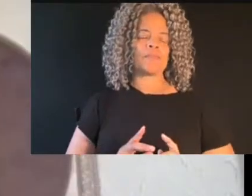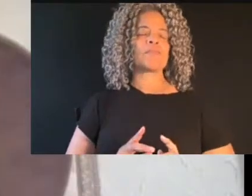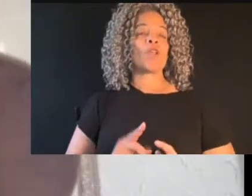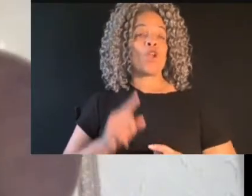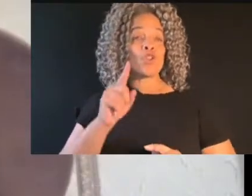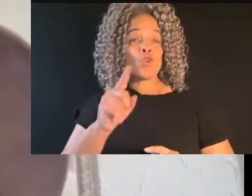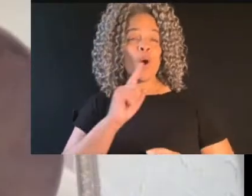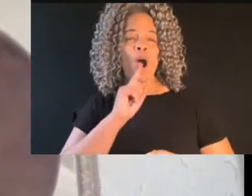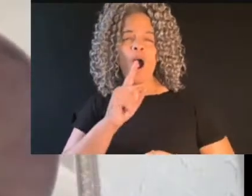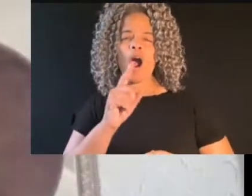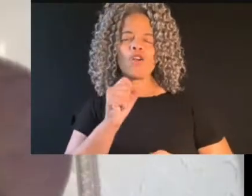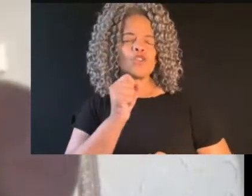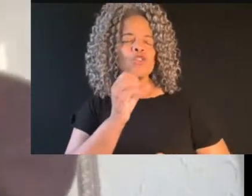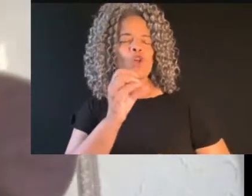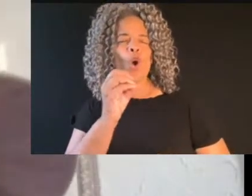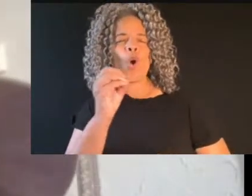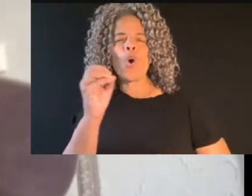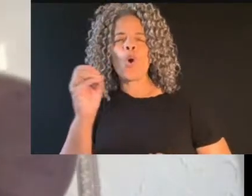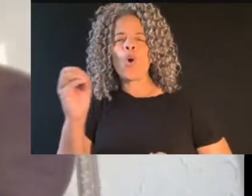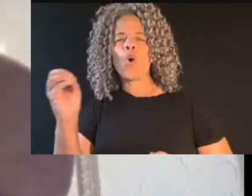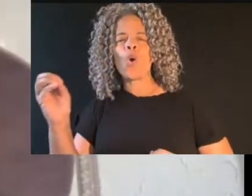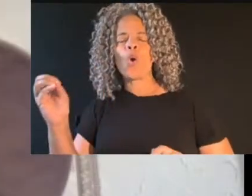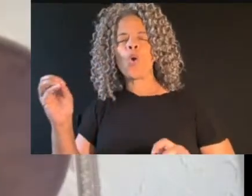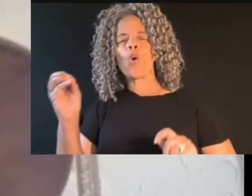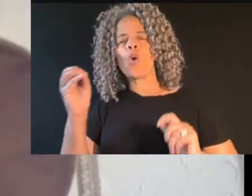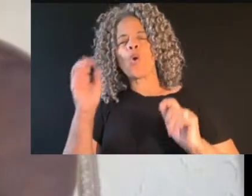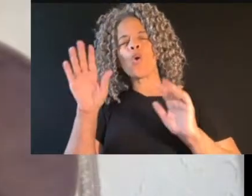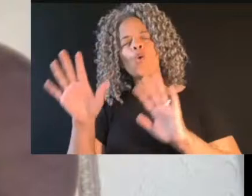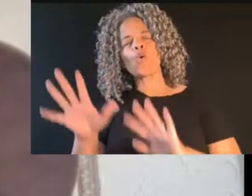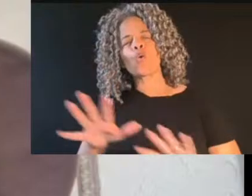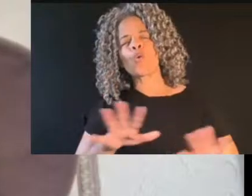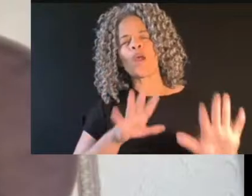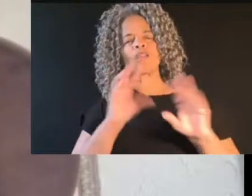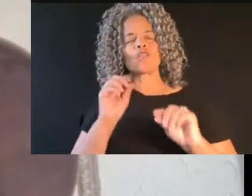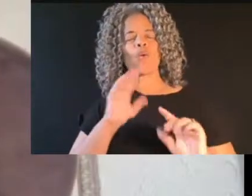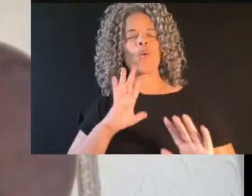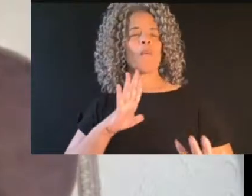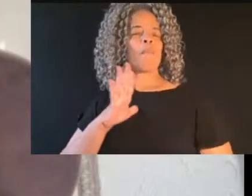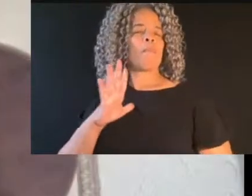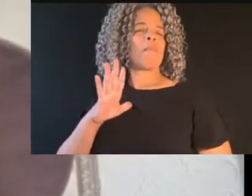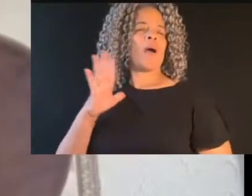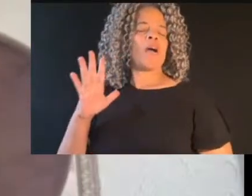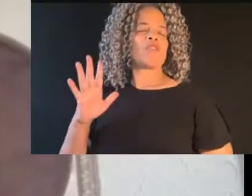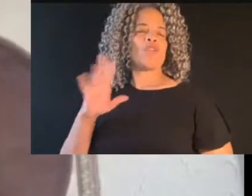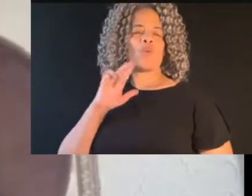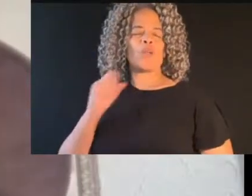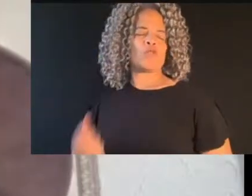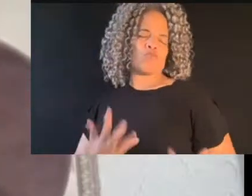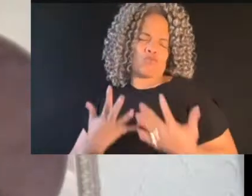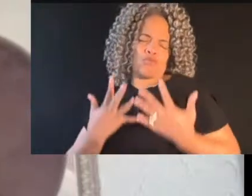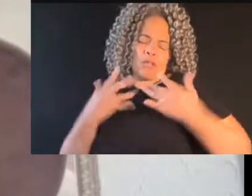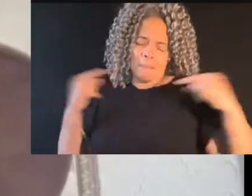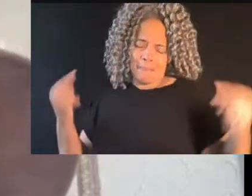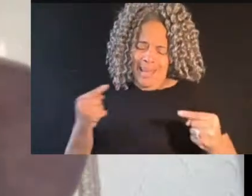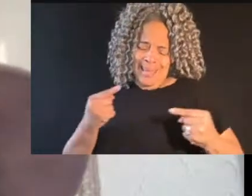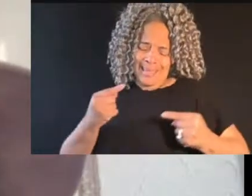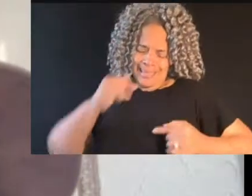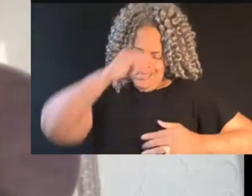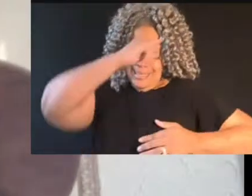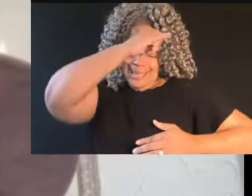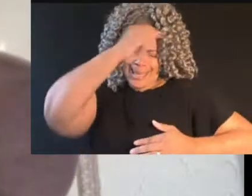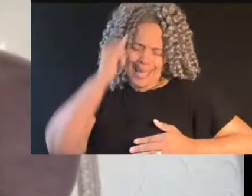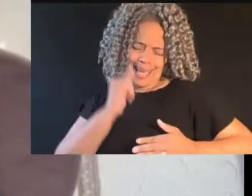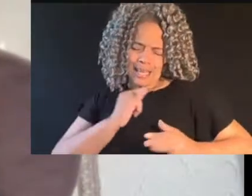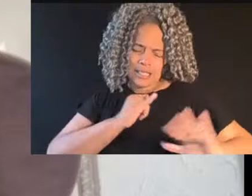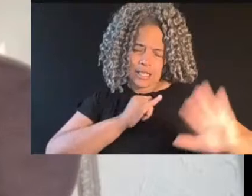You are so braced, so postured for the resurgence of pain that it is etched in and around